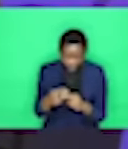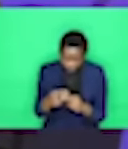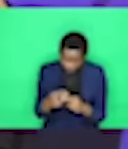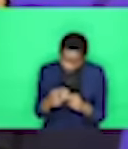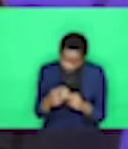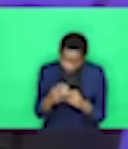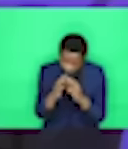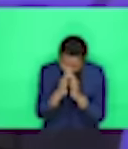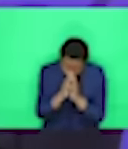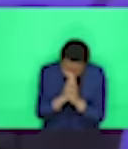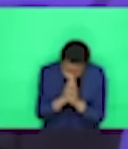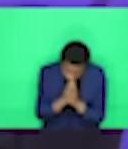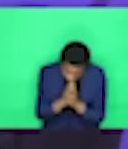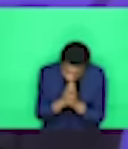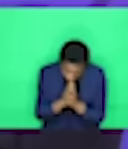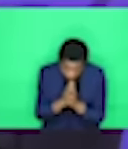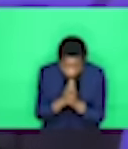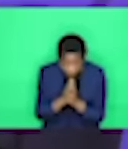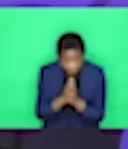Kale, we ask the name of